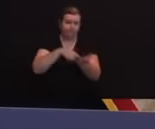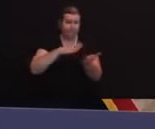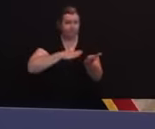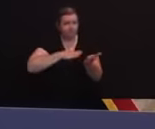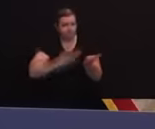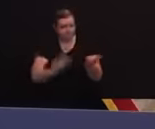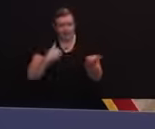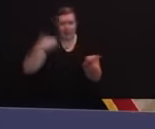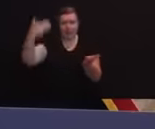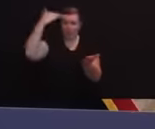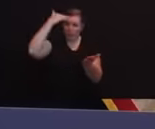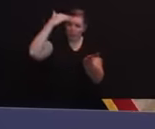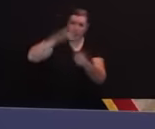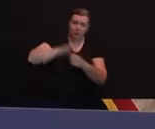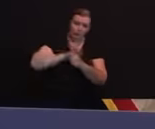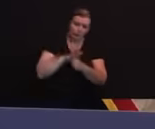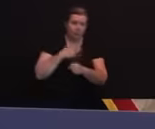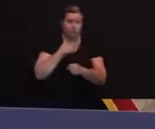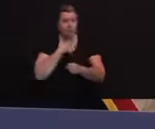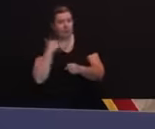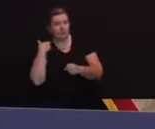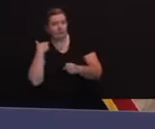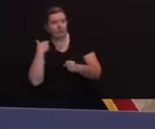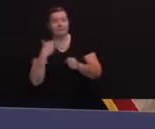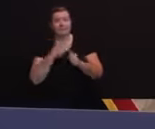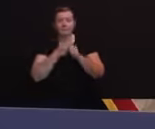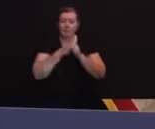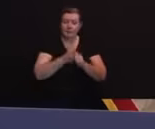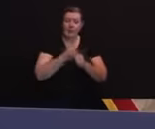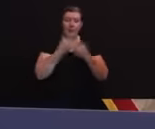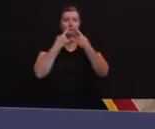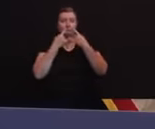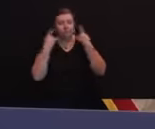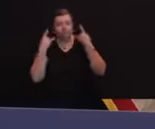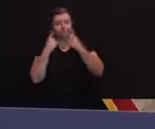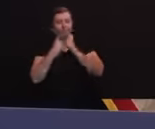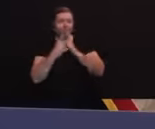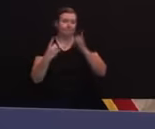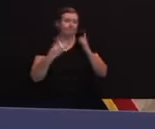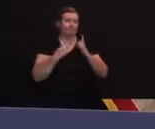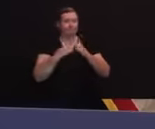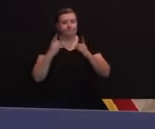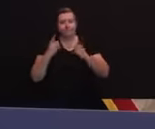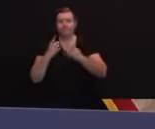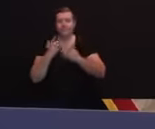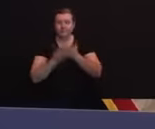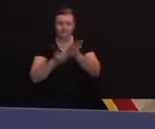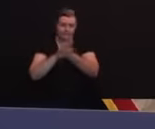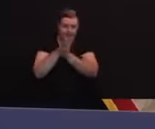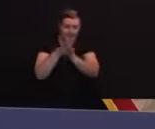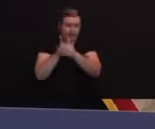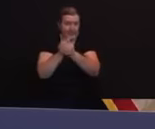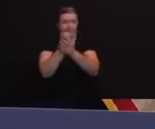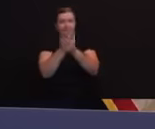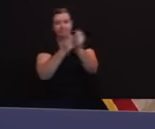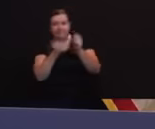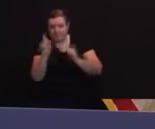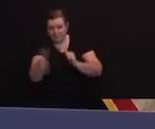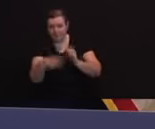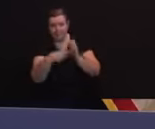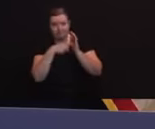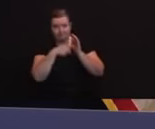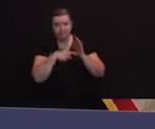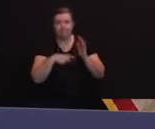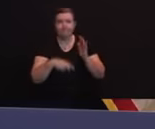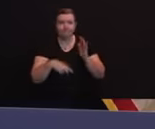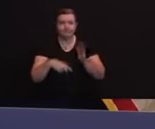They will follow masking, social distancing, and hand hygiene, and they will notify the facility if anyone present at